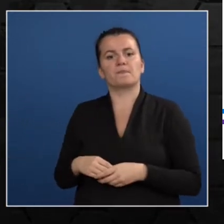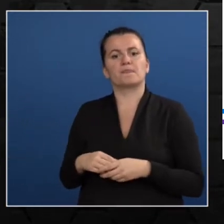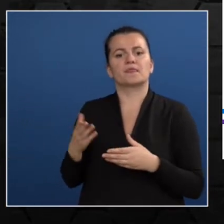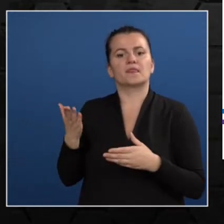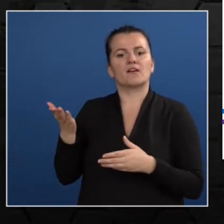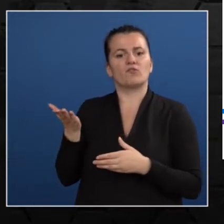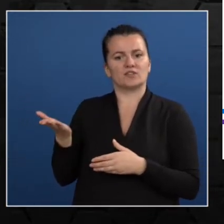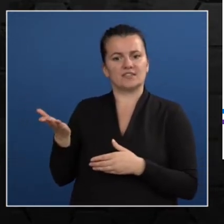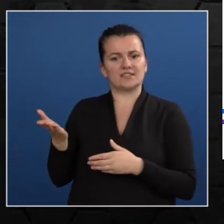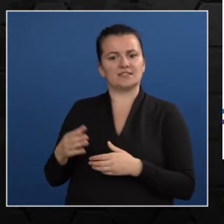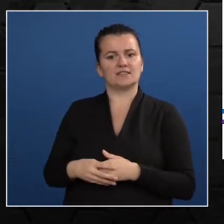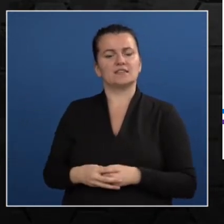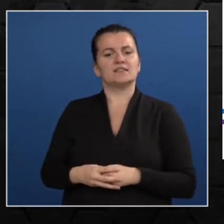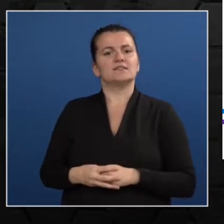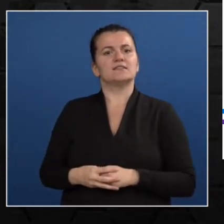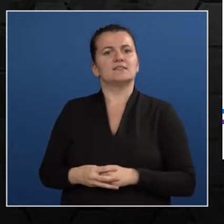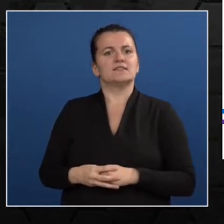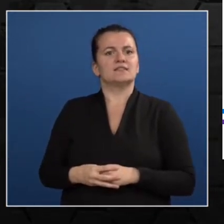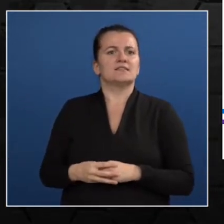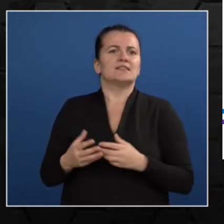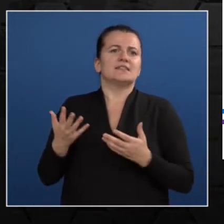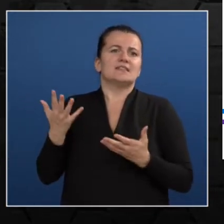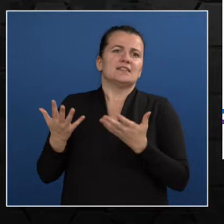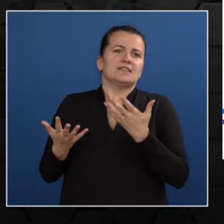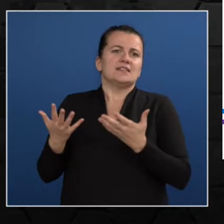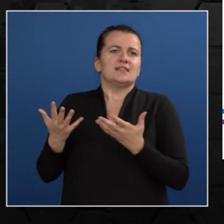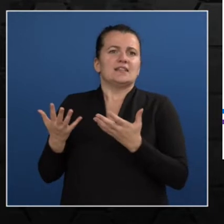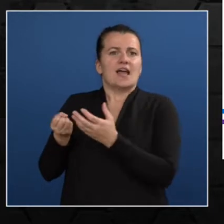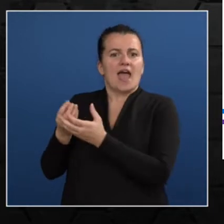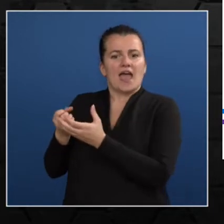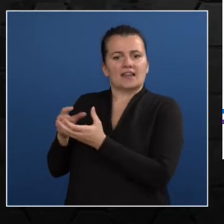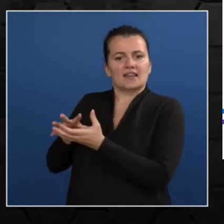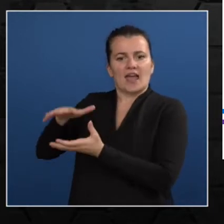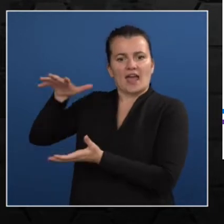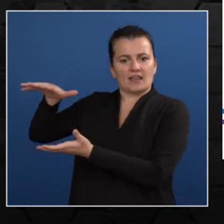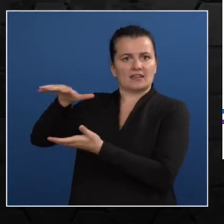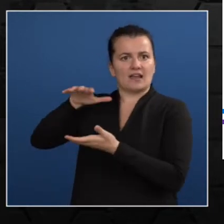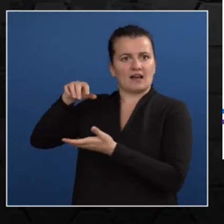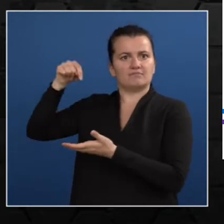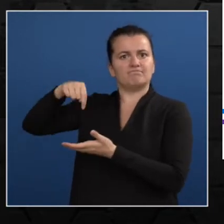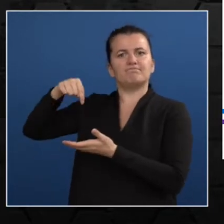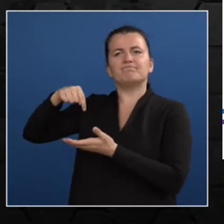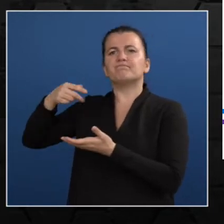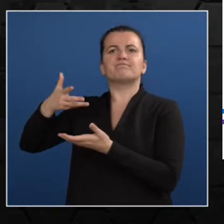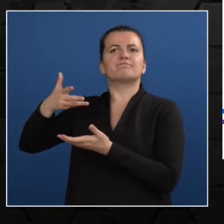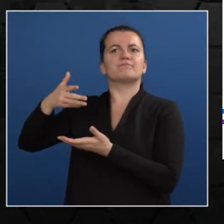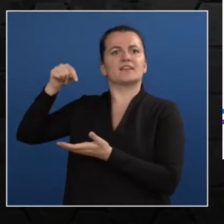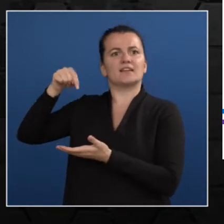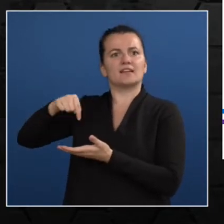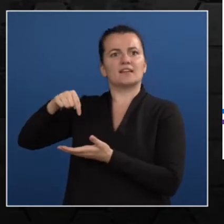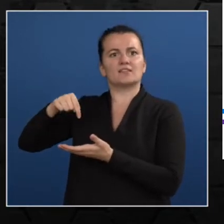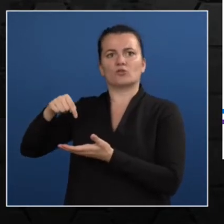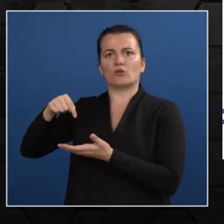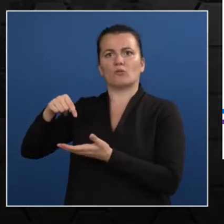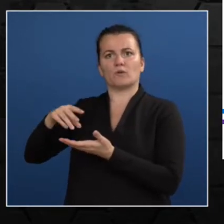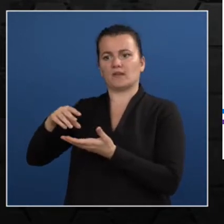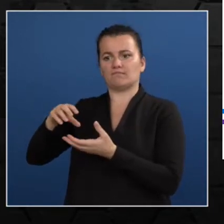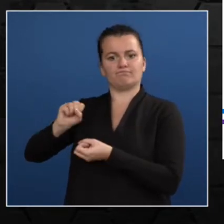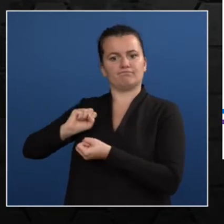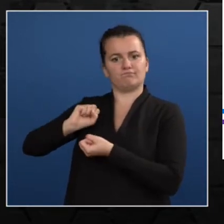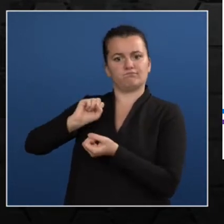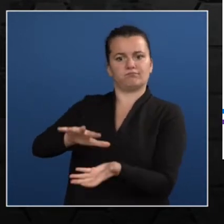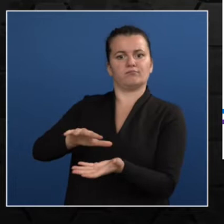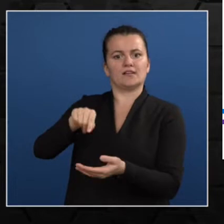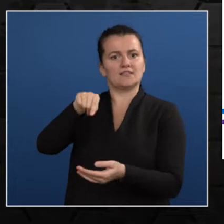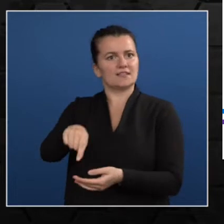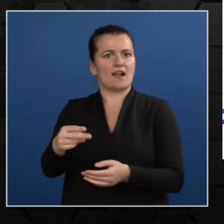right? And that can come under the reinforcement learning because it's real time decision making. It works on the